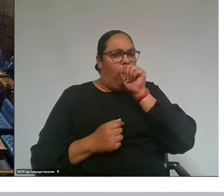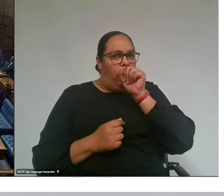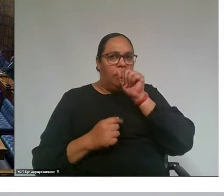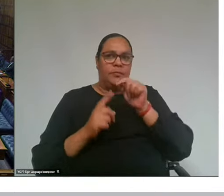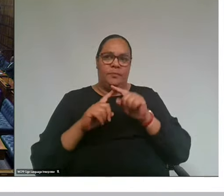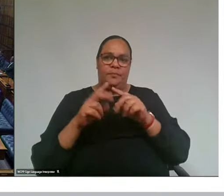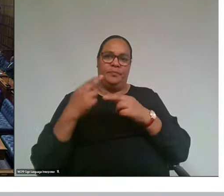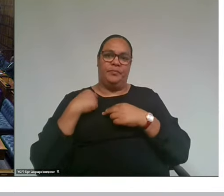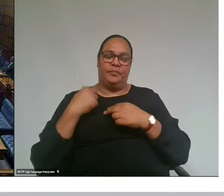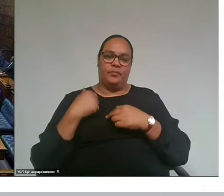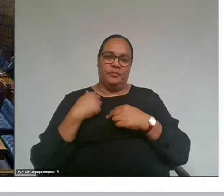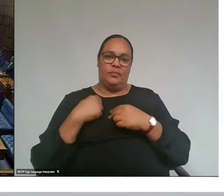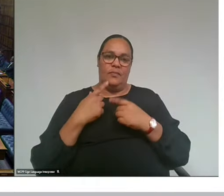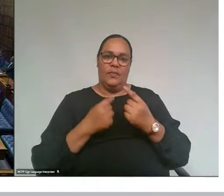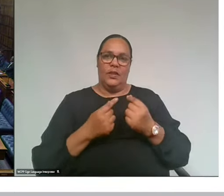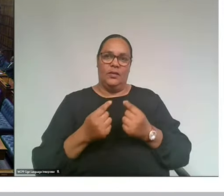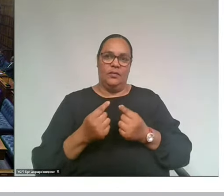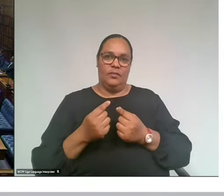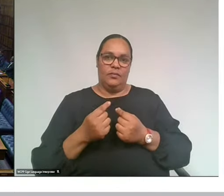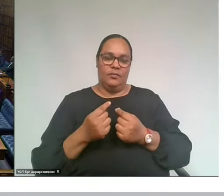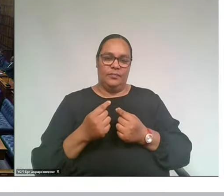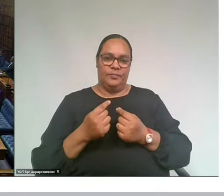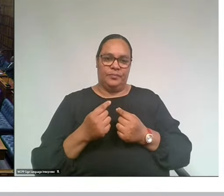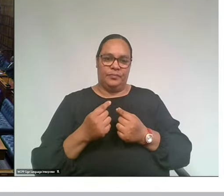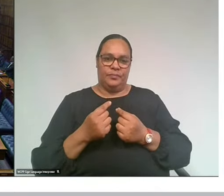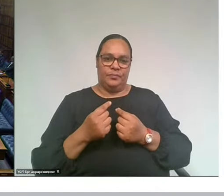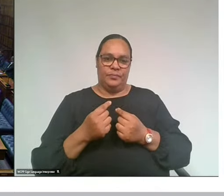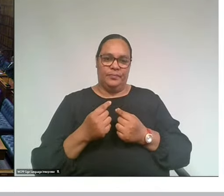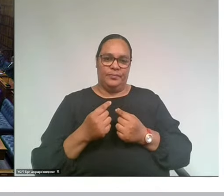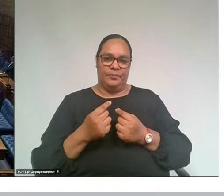for that and we dealt with that